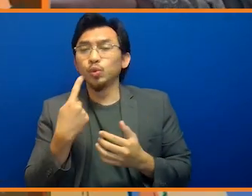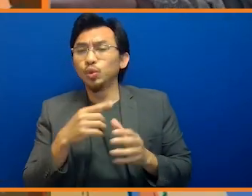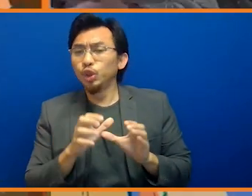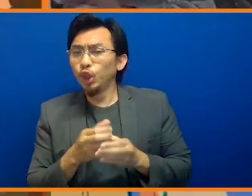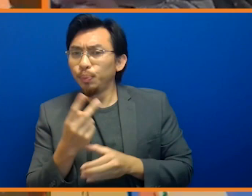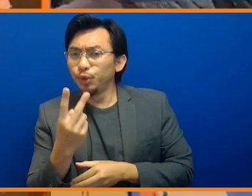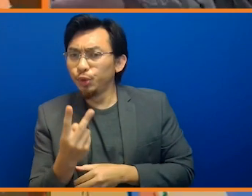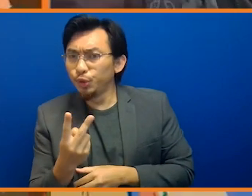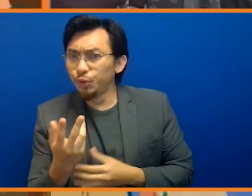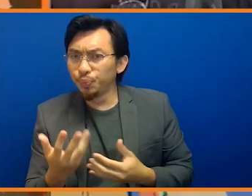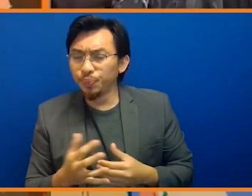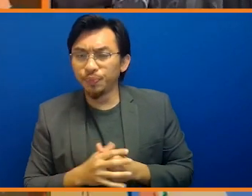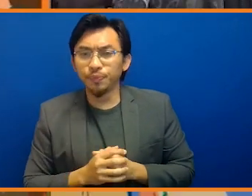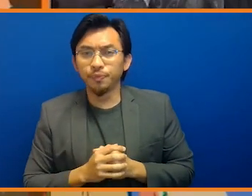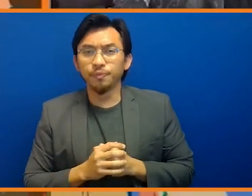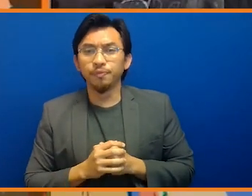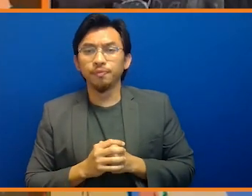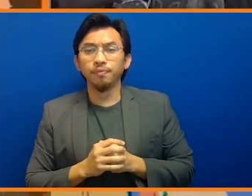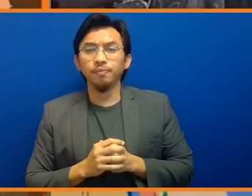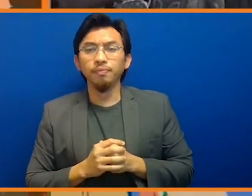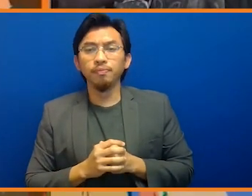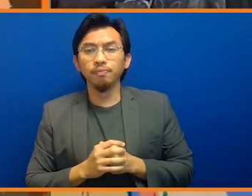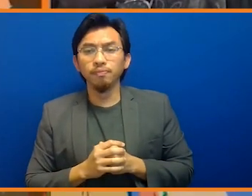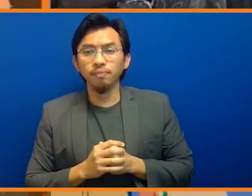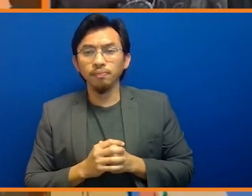the group two?